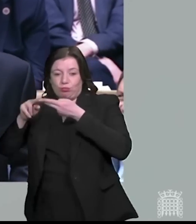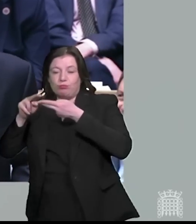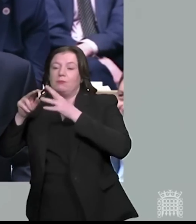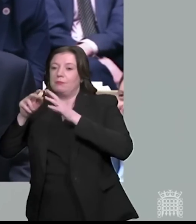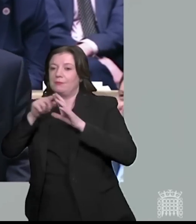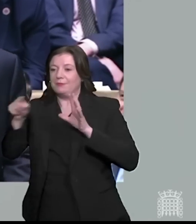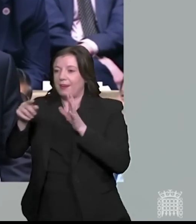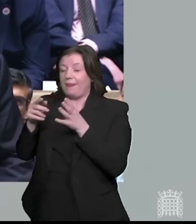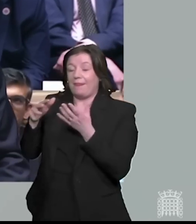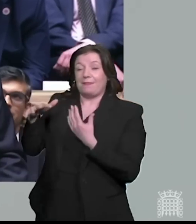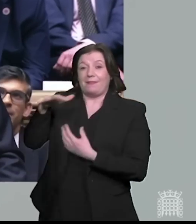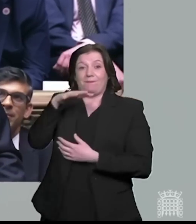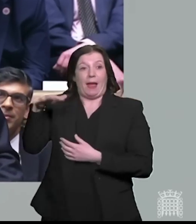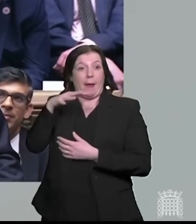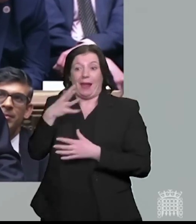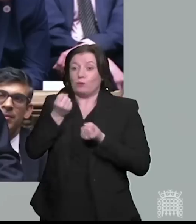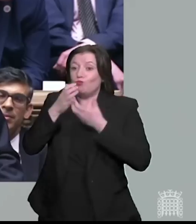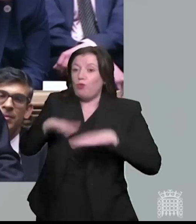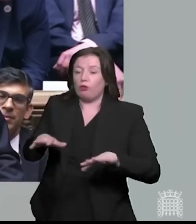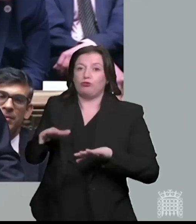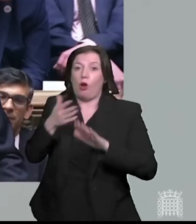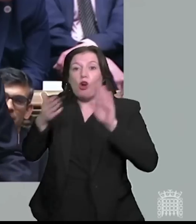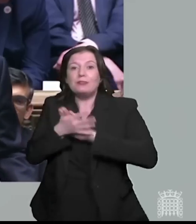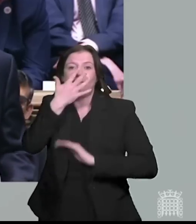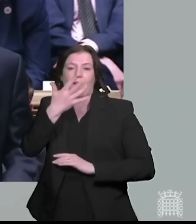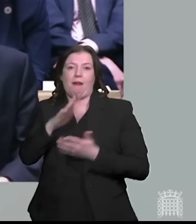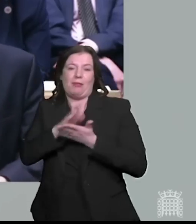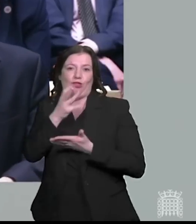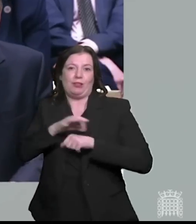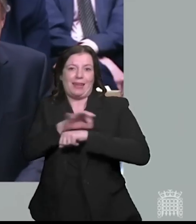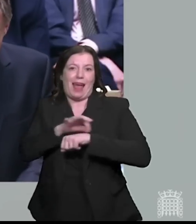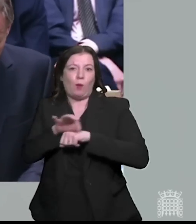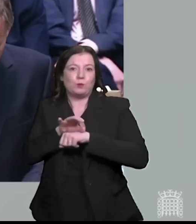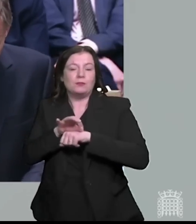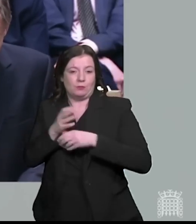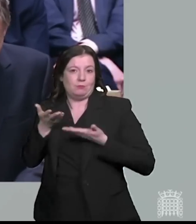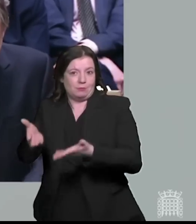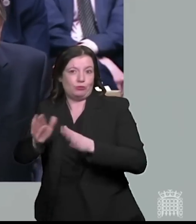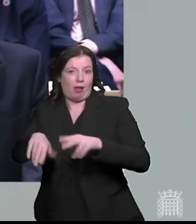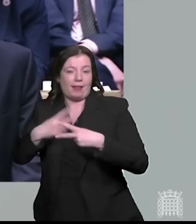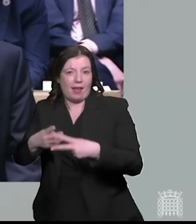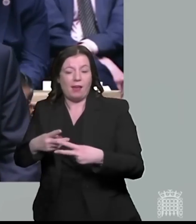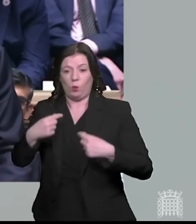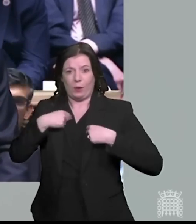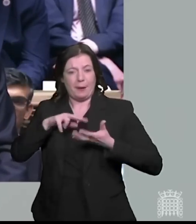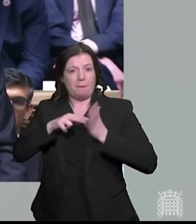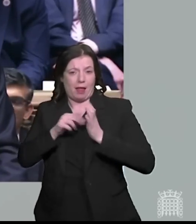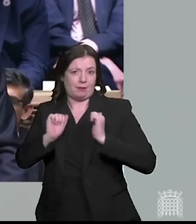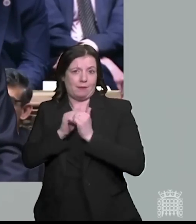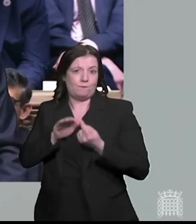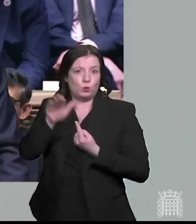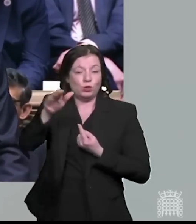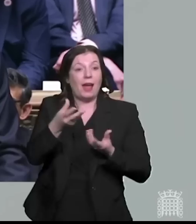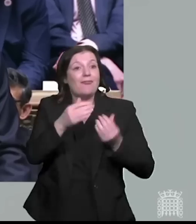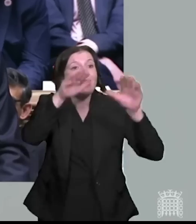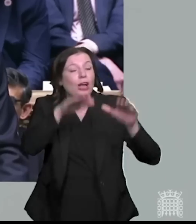parents 30 hours of free childcare for all under fives. Today we build for the future, with inflation